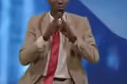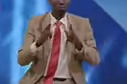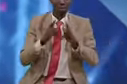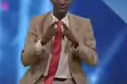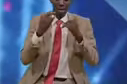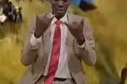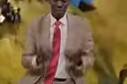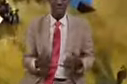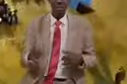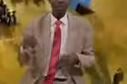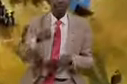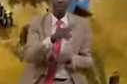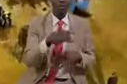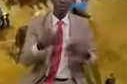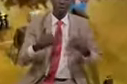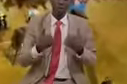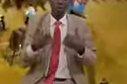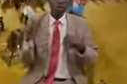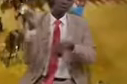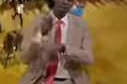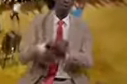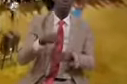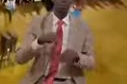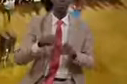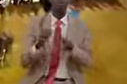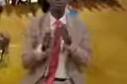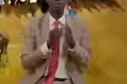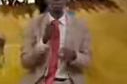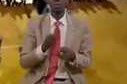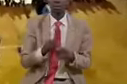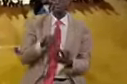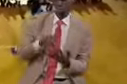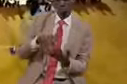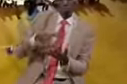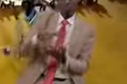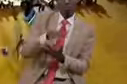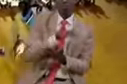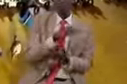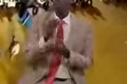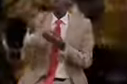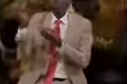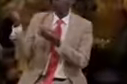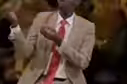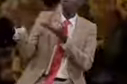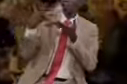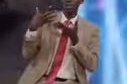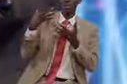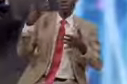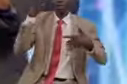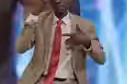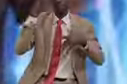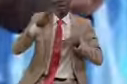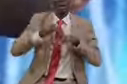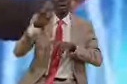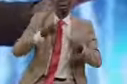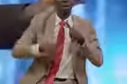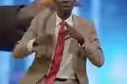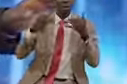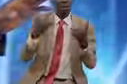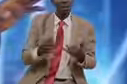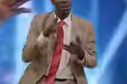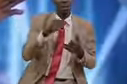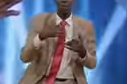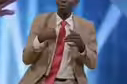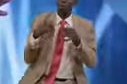have overcome them. Them throwing disease at people, now you